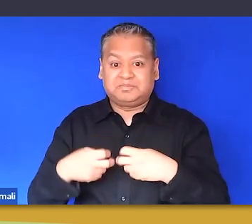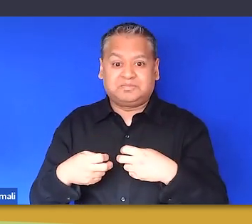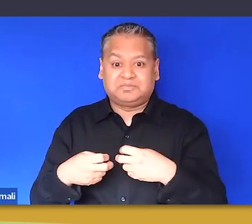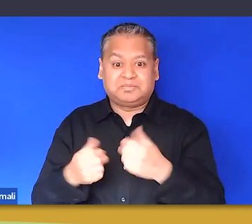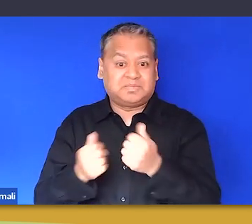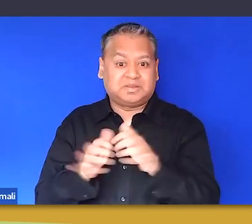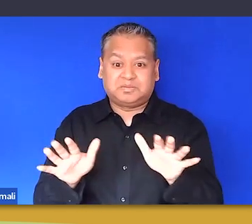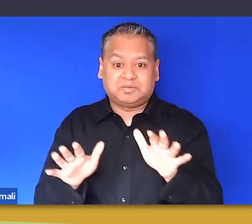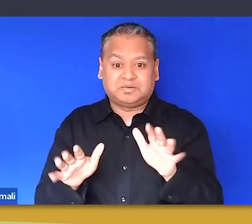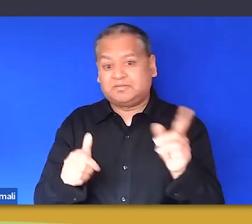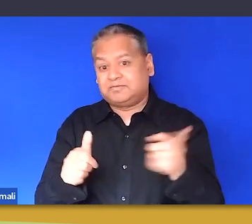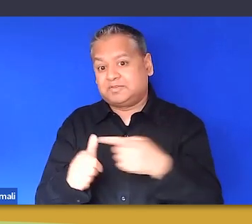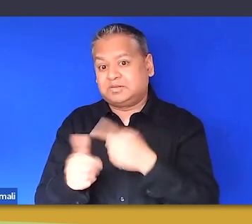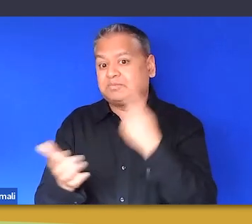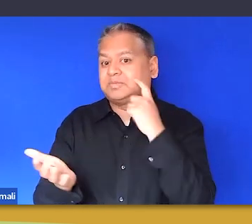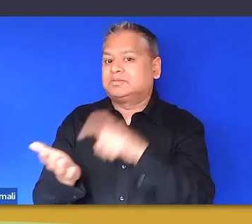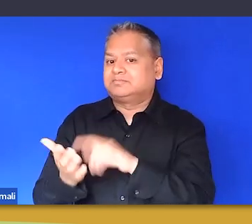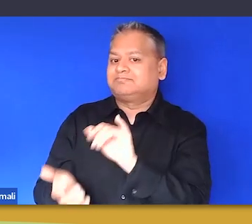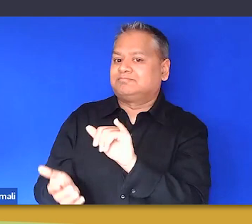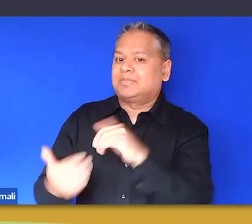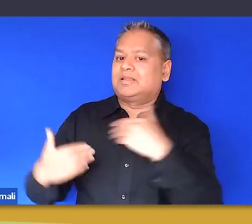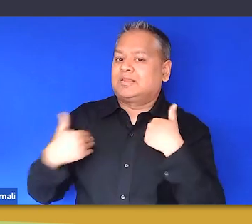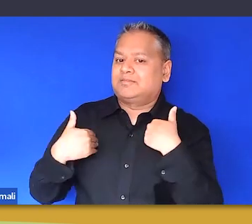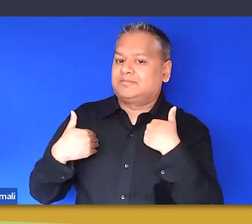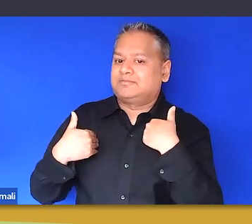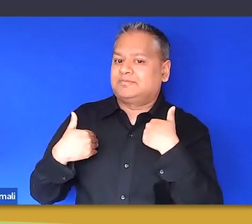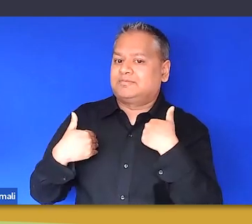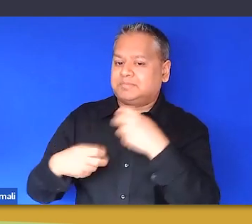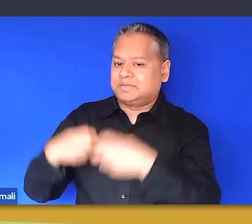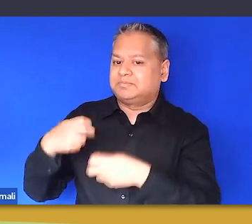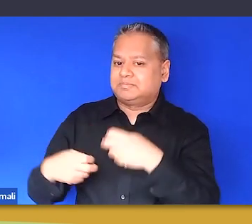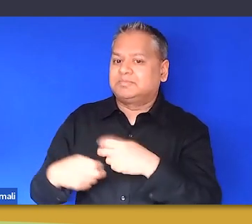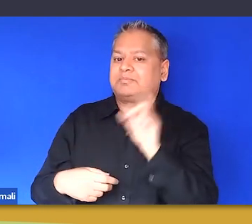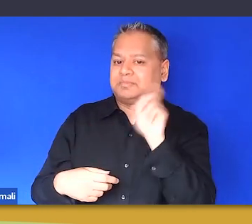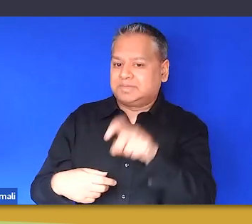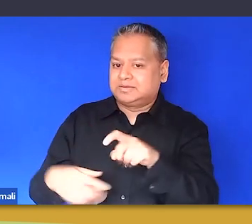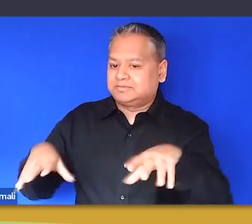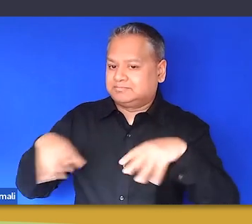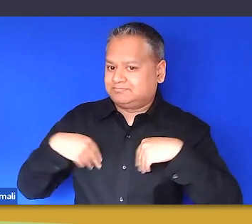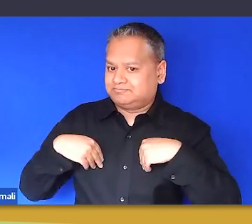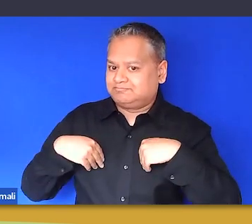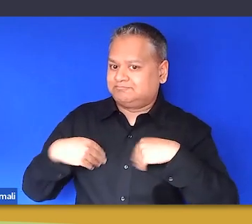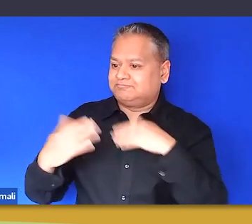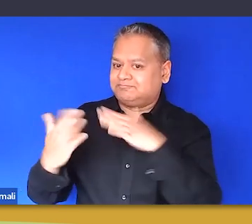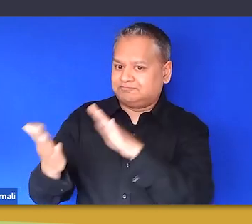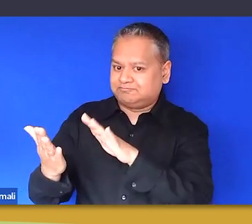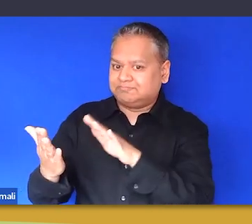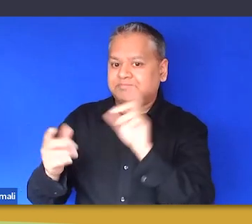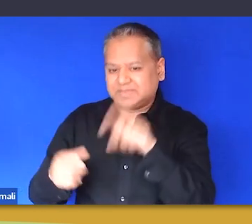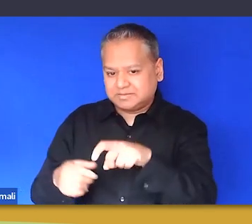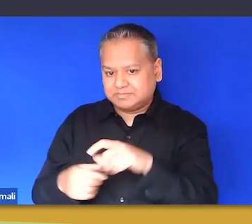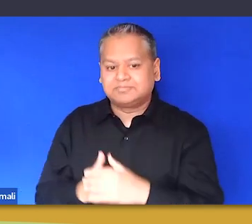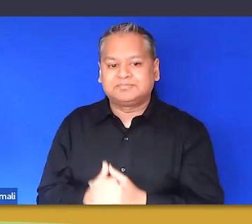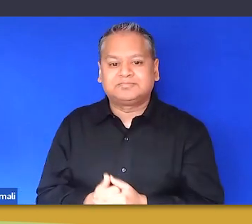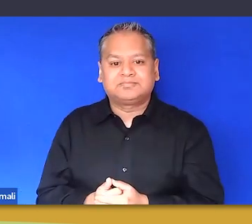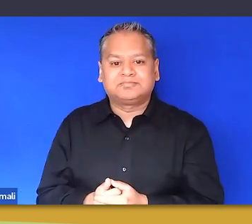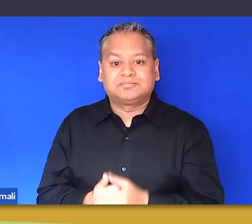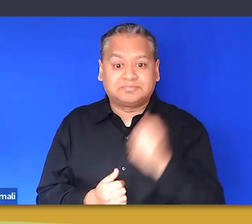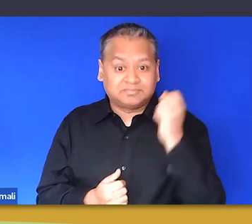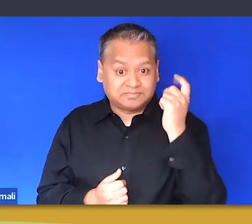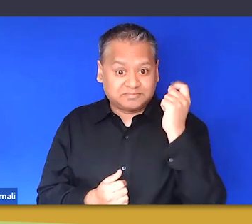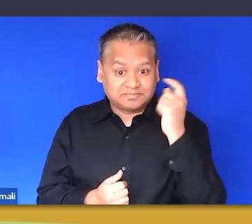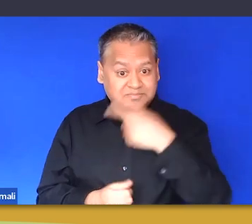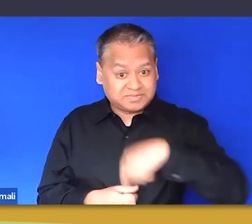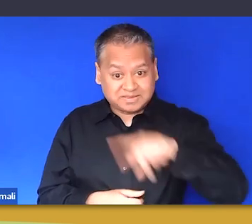problem will create better solutions. Our common humanity should be the